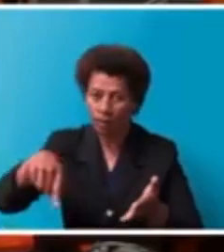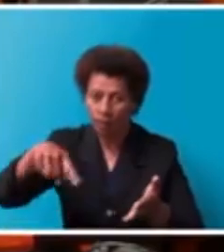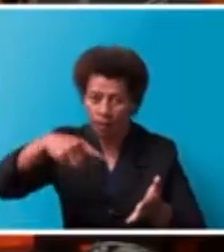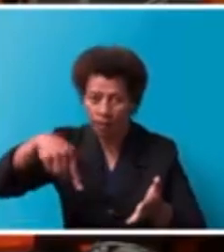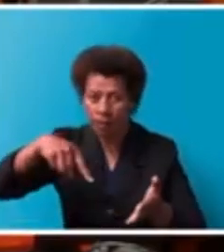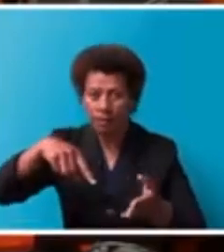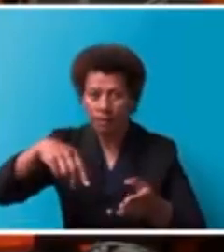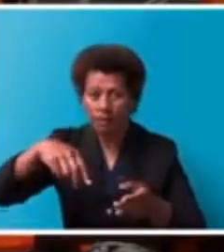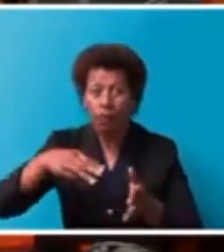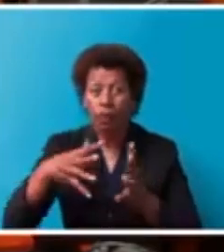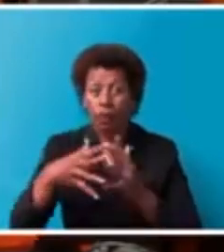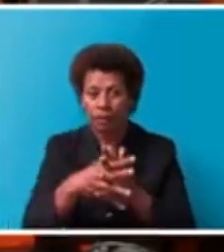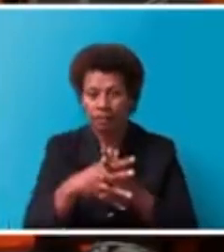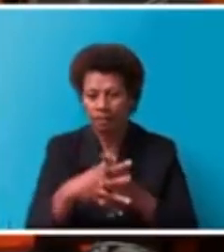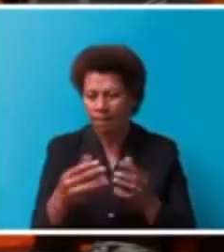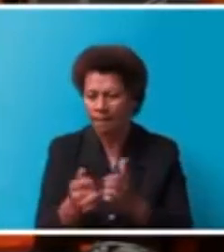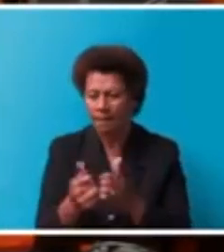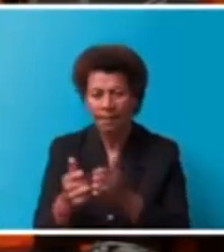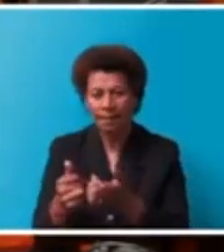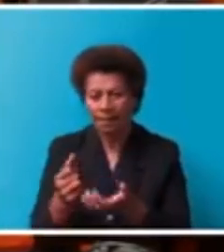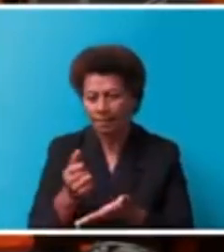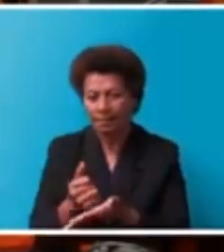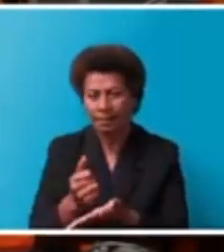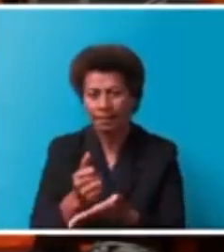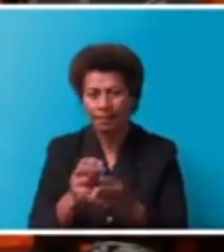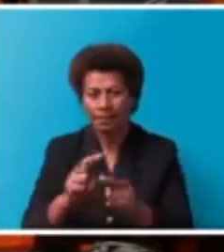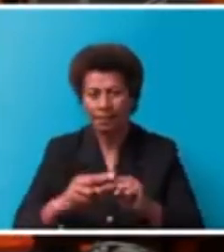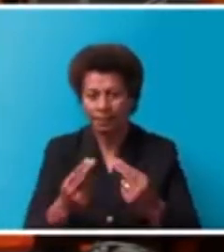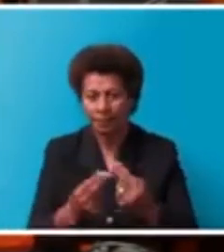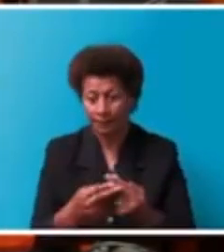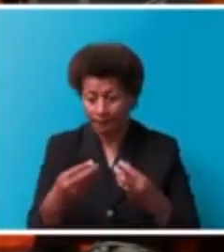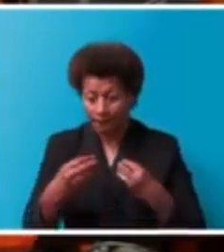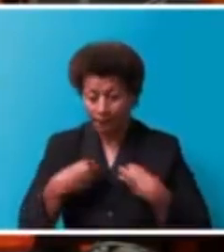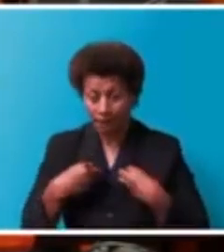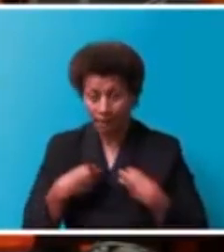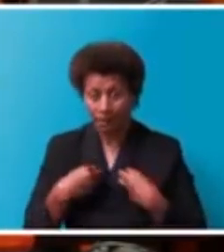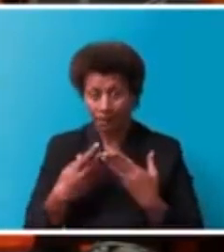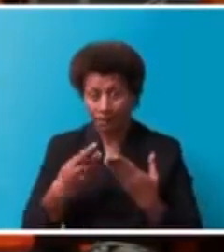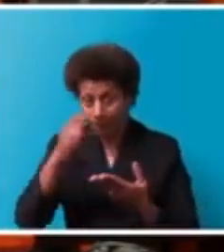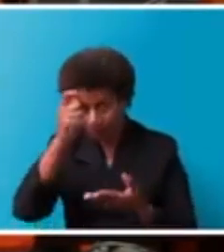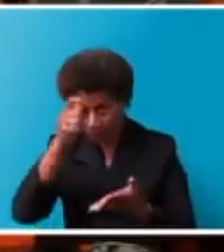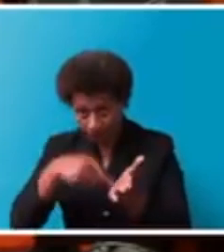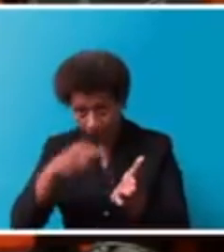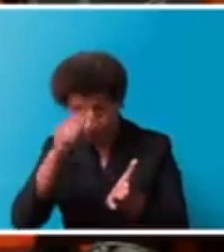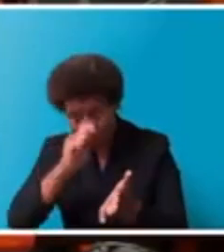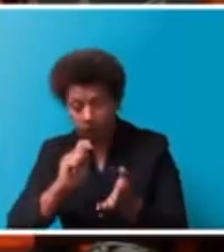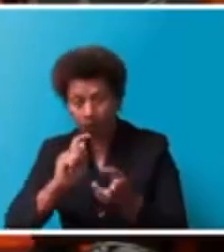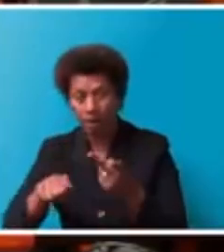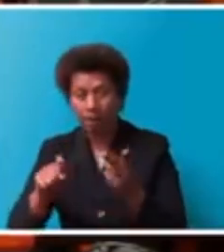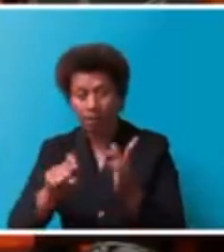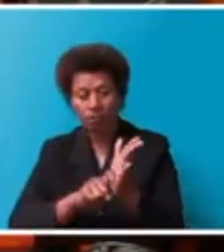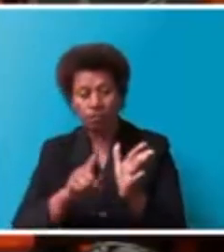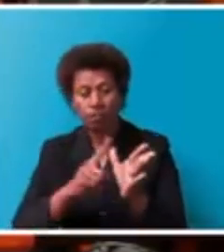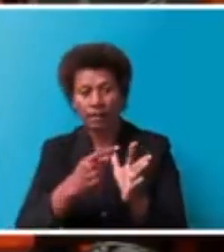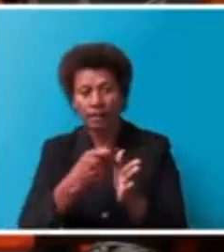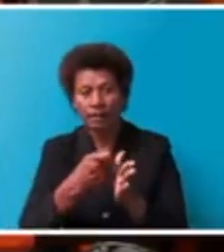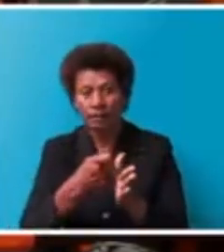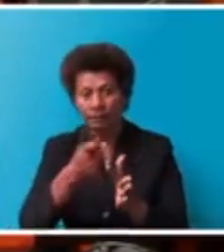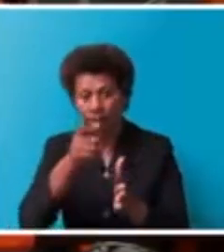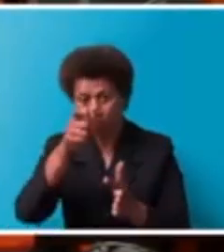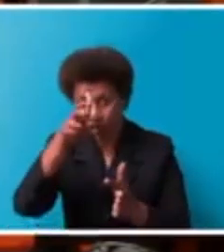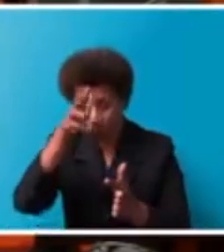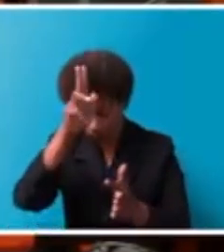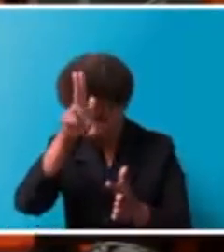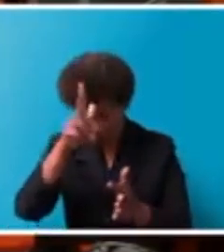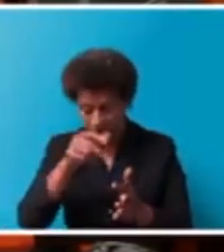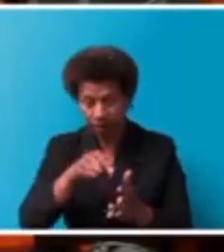of families are supported by it. Many businesses in Tabua, Rakiraki, Nandi, Lautoka, and Ba.